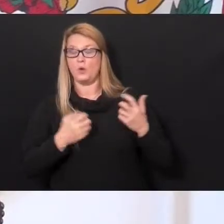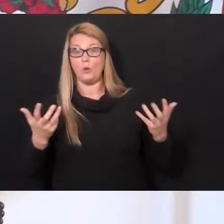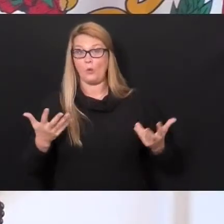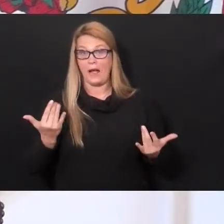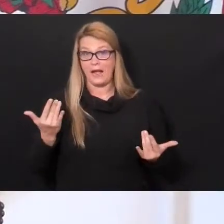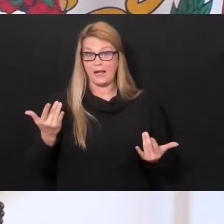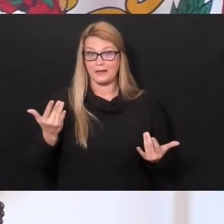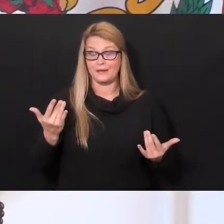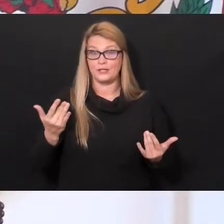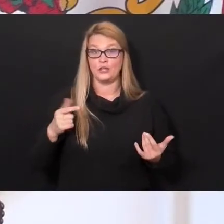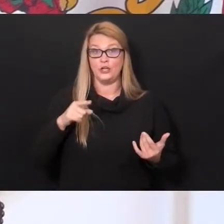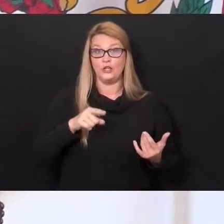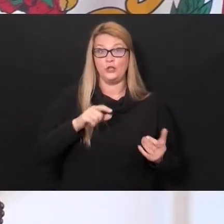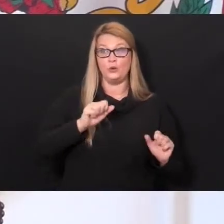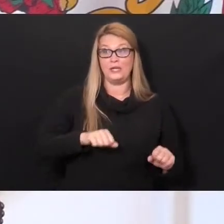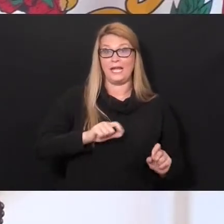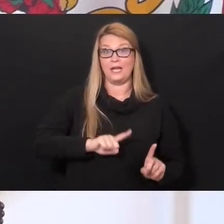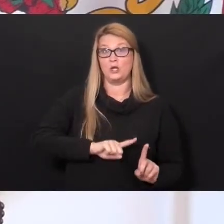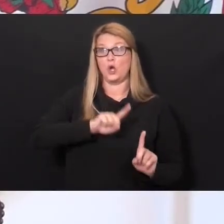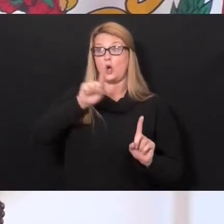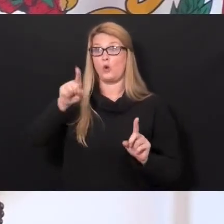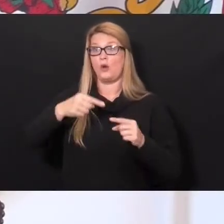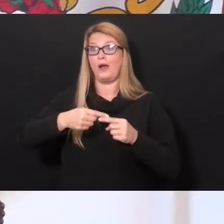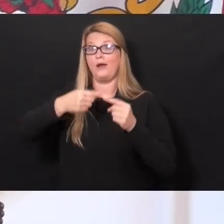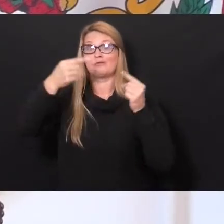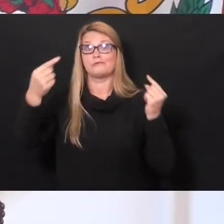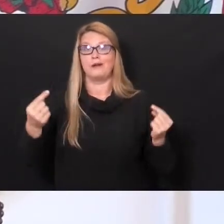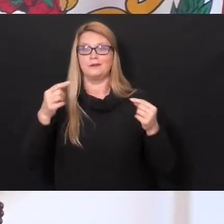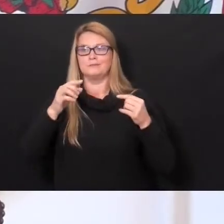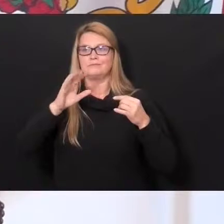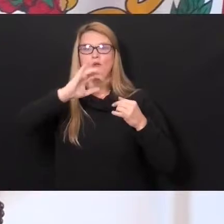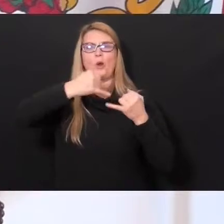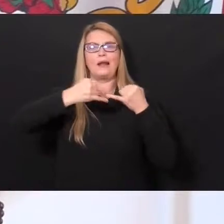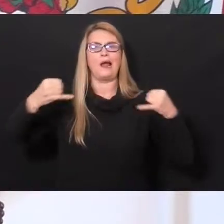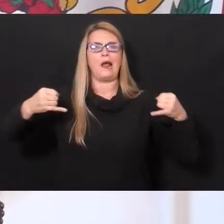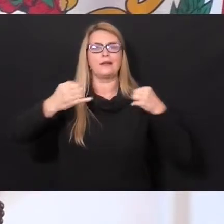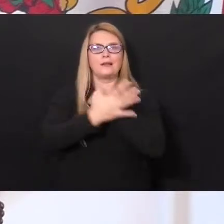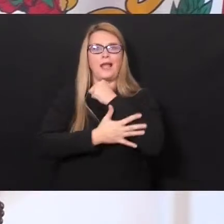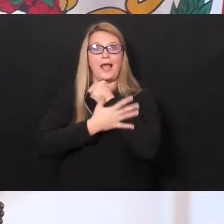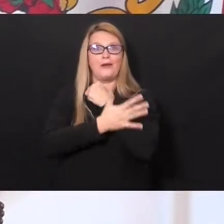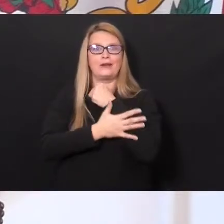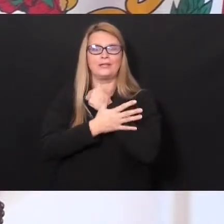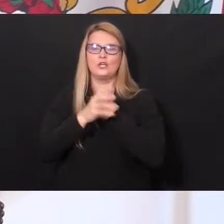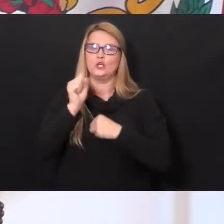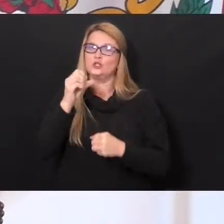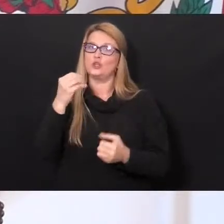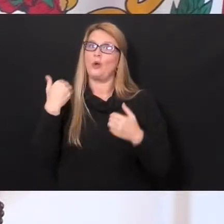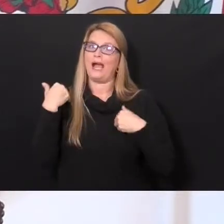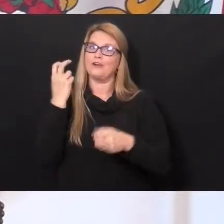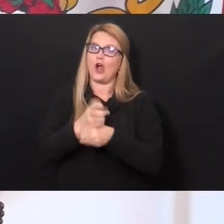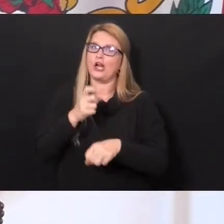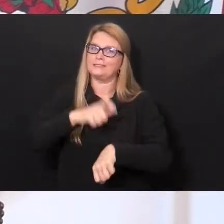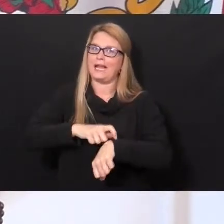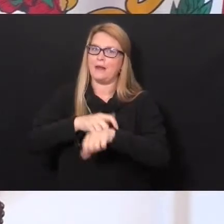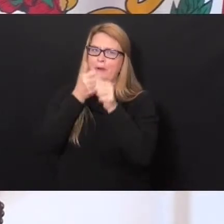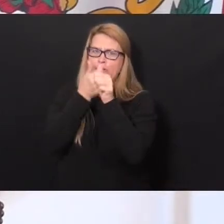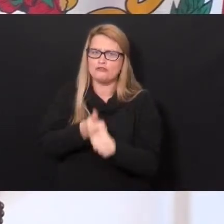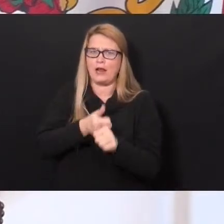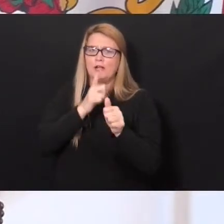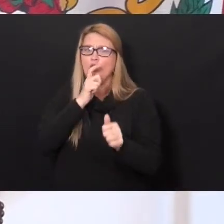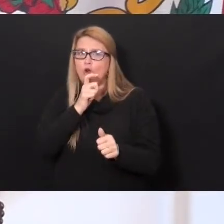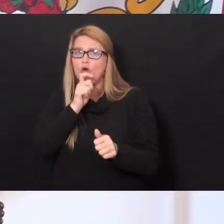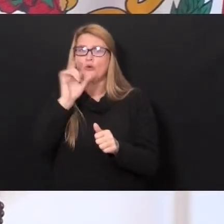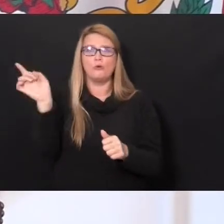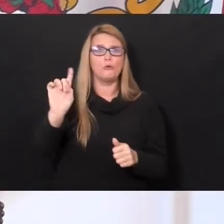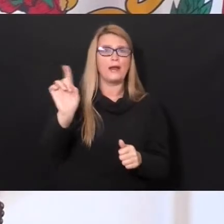this works, you can go across county lines and get vaccinated. So you're going to have another challenge, in this, to be